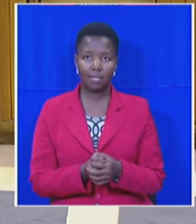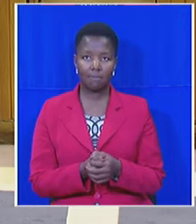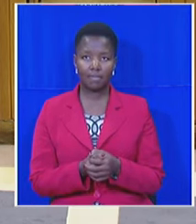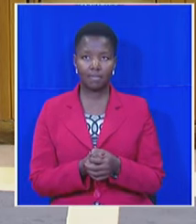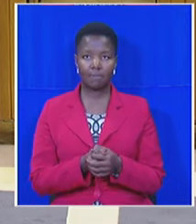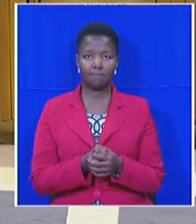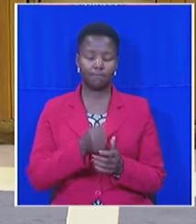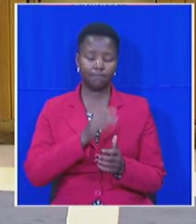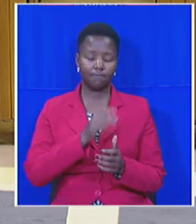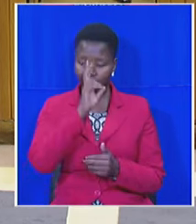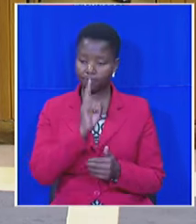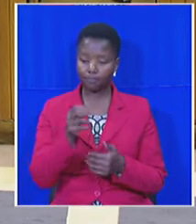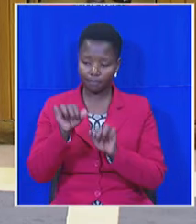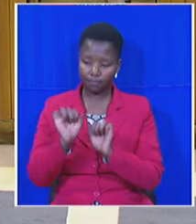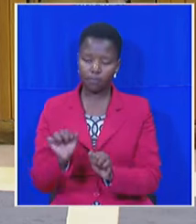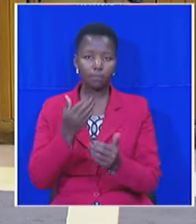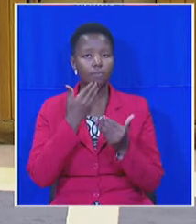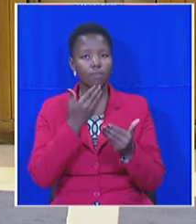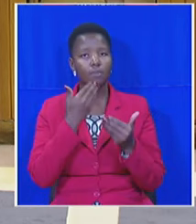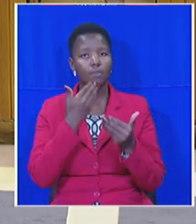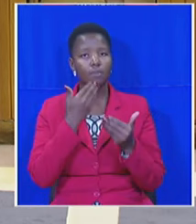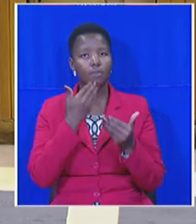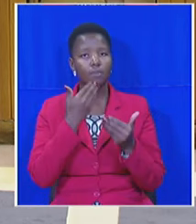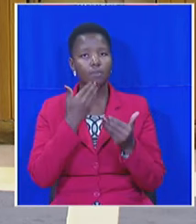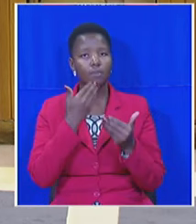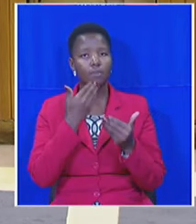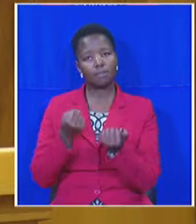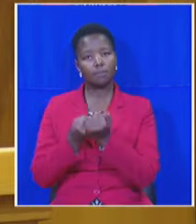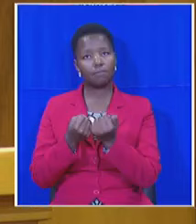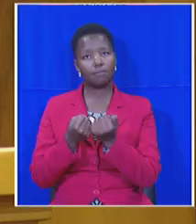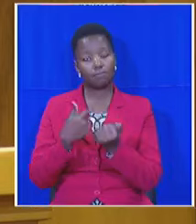Thank you, Honorable Chairperson. The National Freedom Party supports this budget.